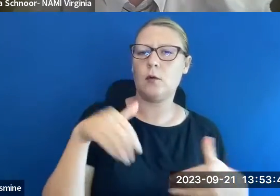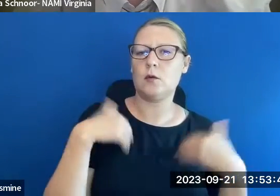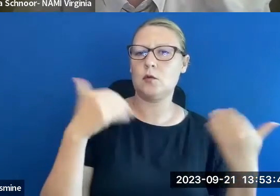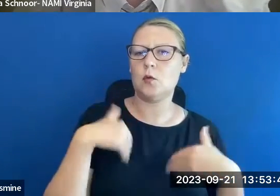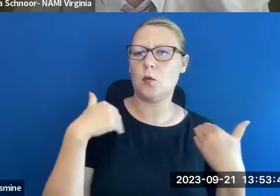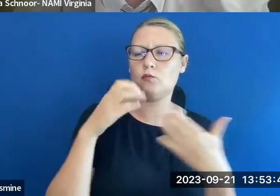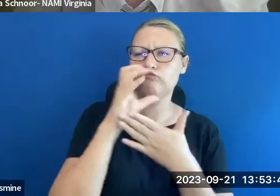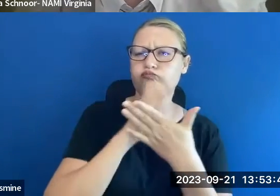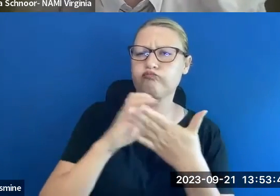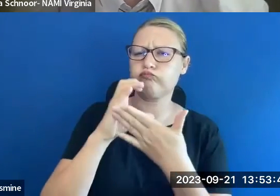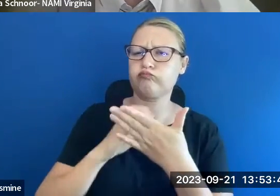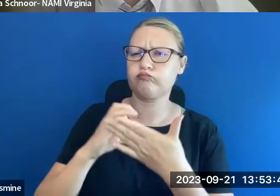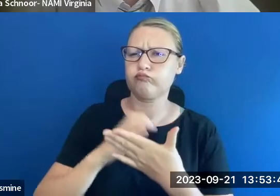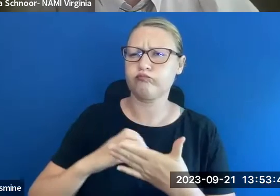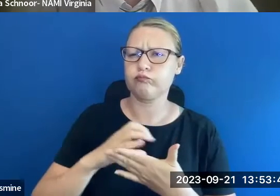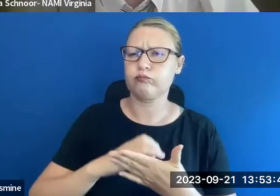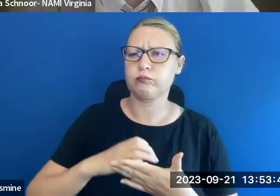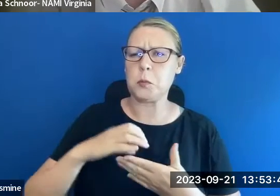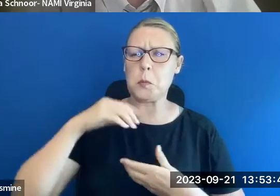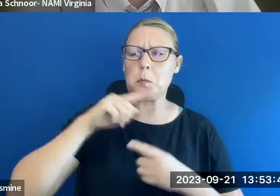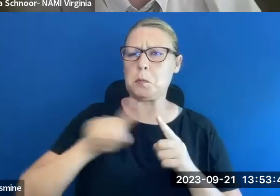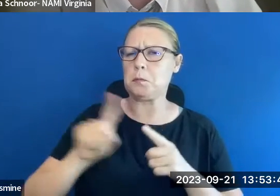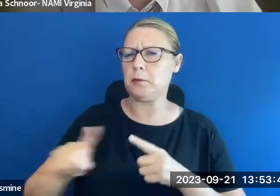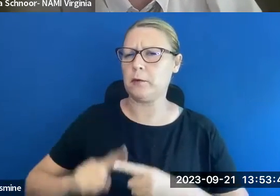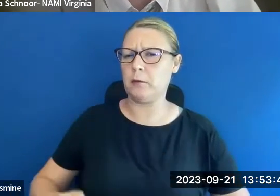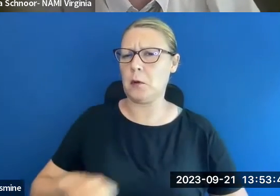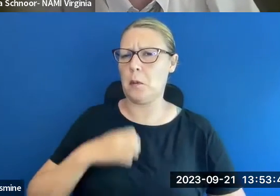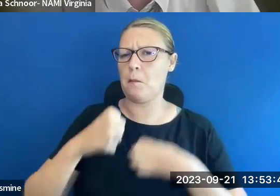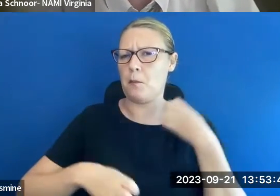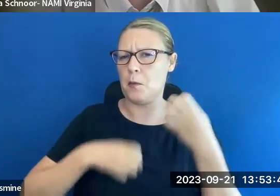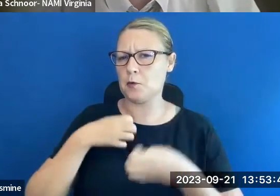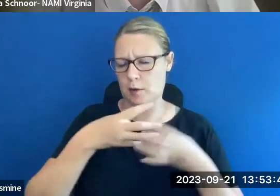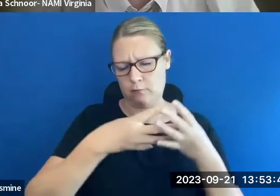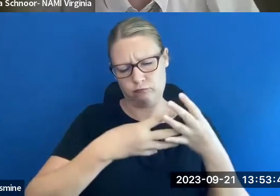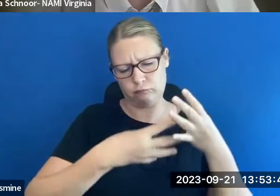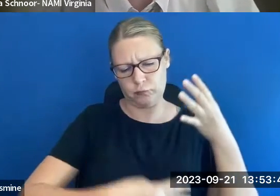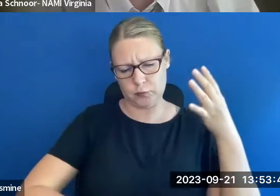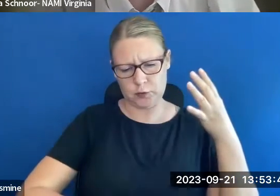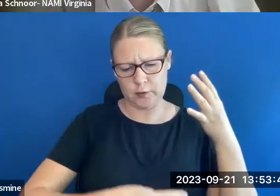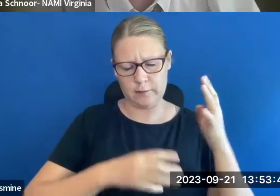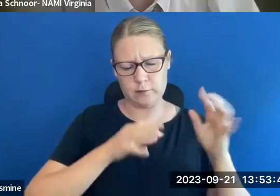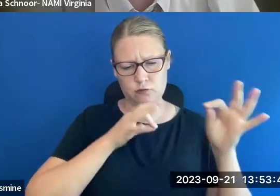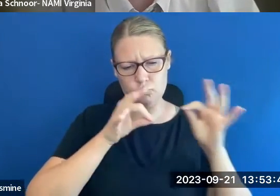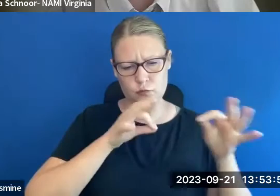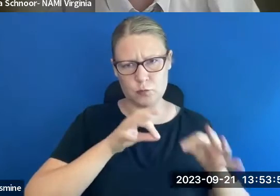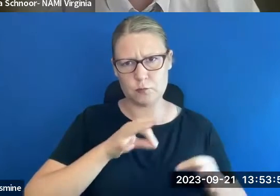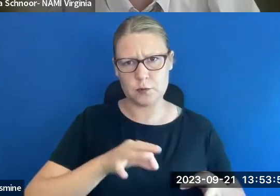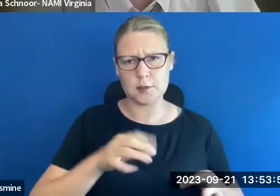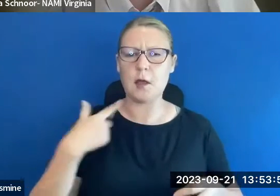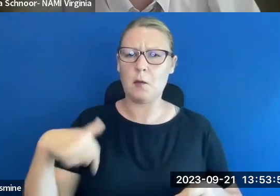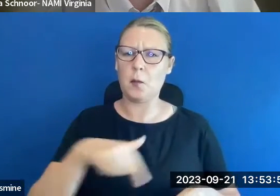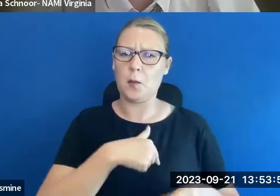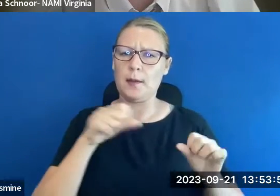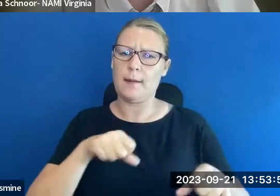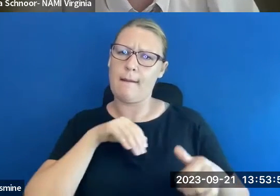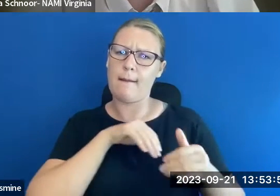the range of emotions that are in our vocabulary and that we all have access to. And so starting there